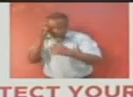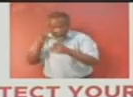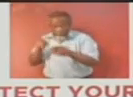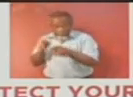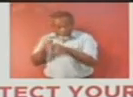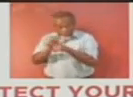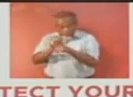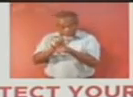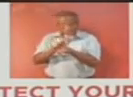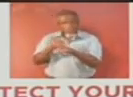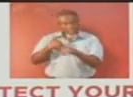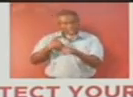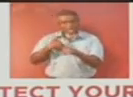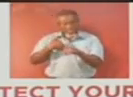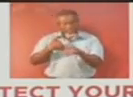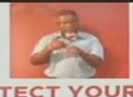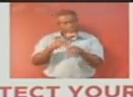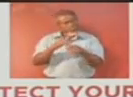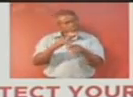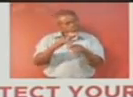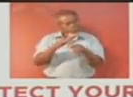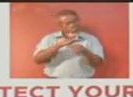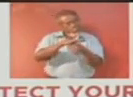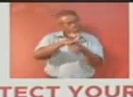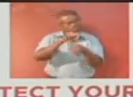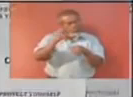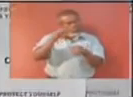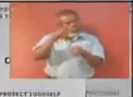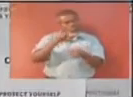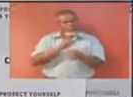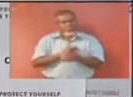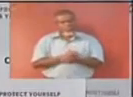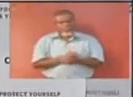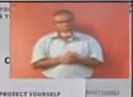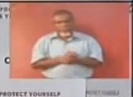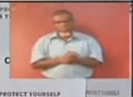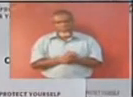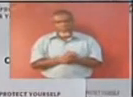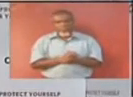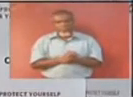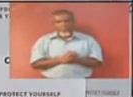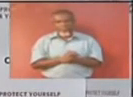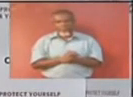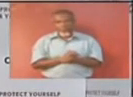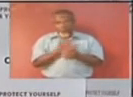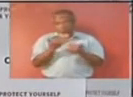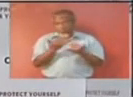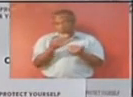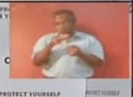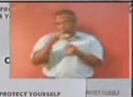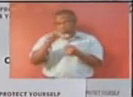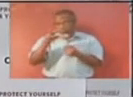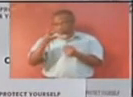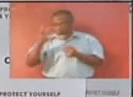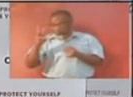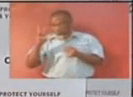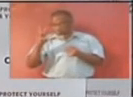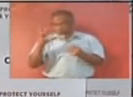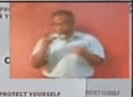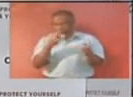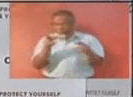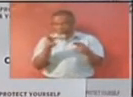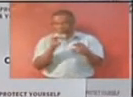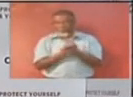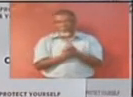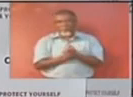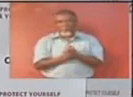in sufficient quantities. Thank you, Dr. Hines. We quickly move to TV6. Good